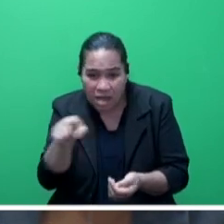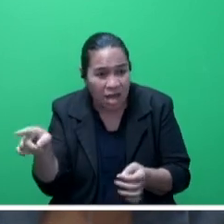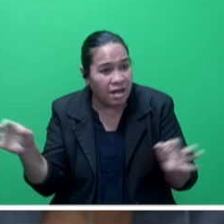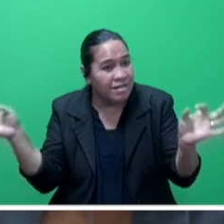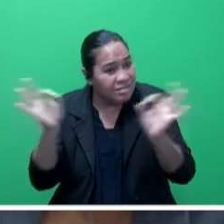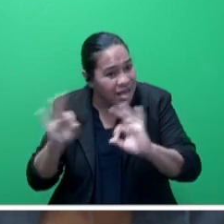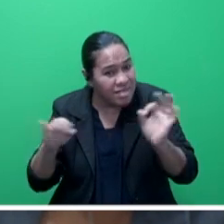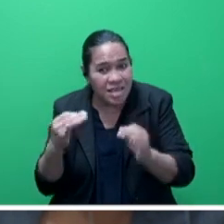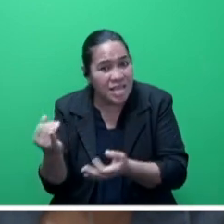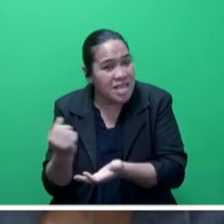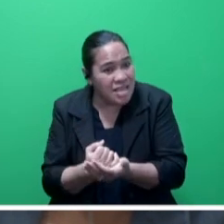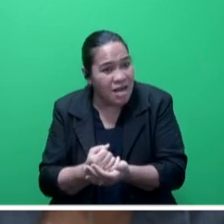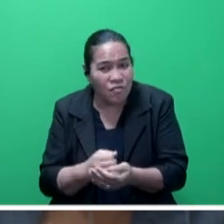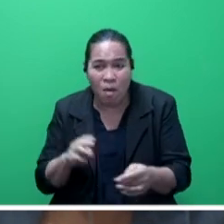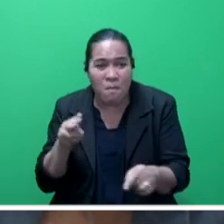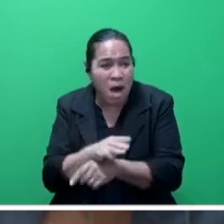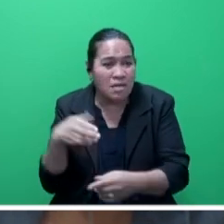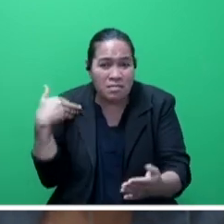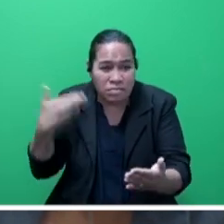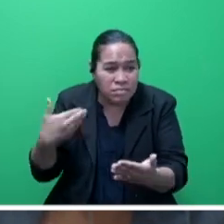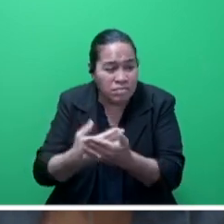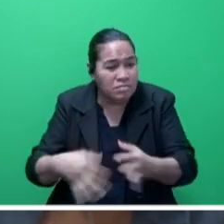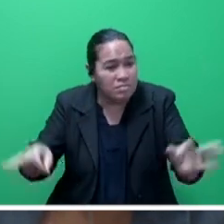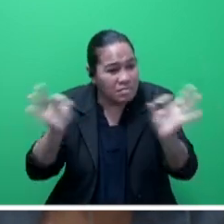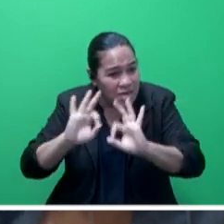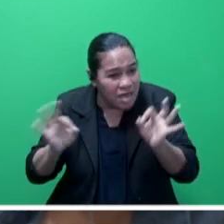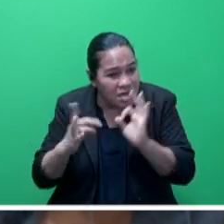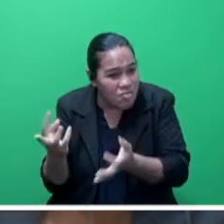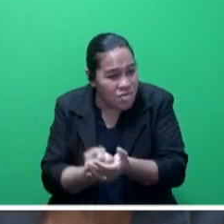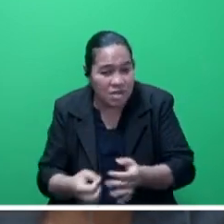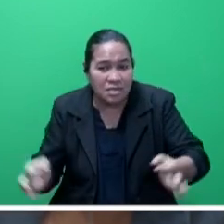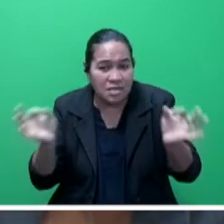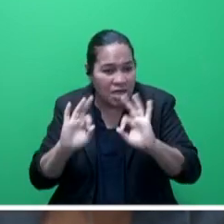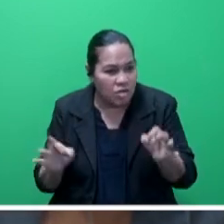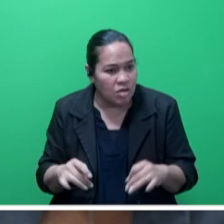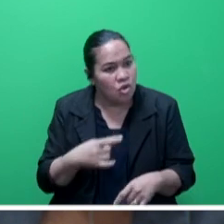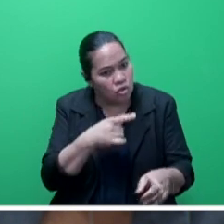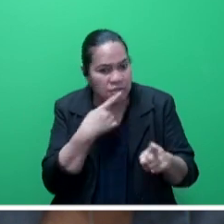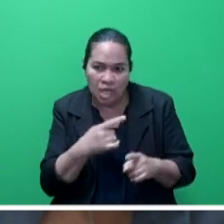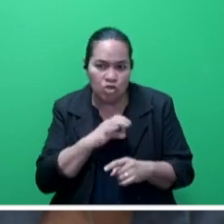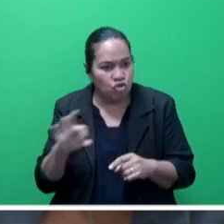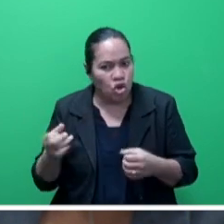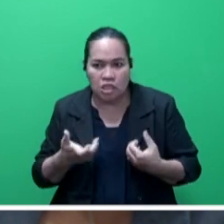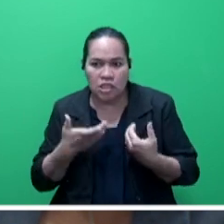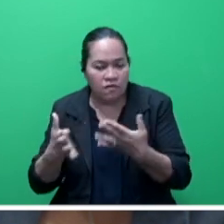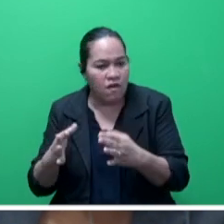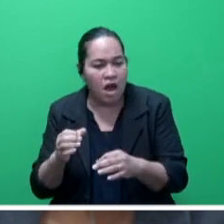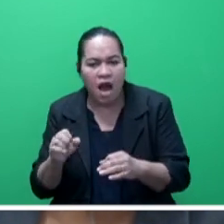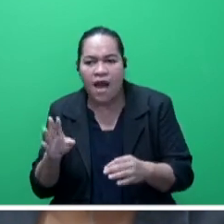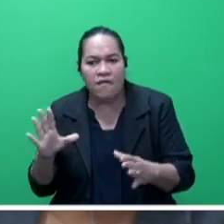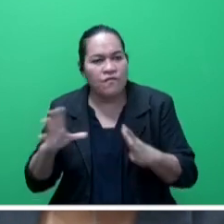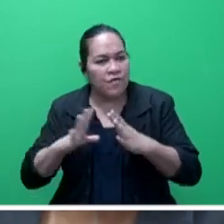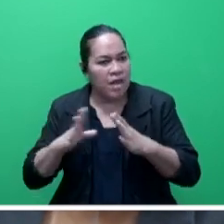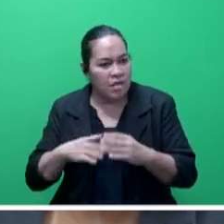of income for months, Honourable Speaker, sir. We shouldn't have provided stall fees for those thousands of vendors